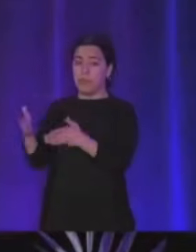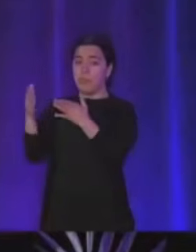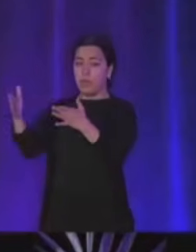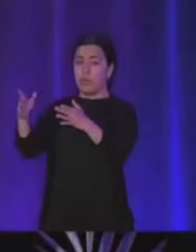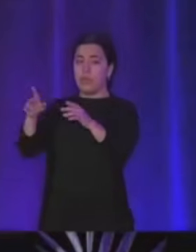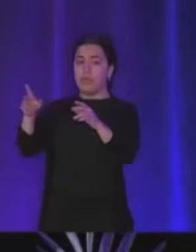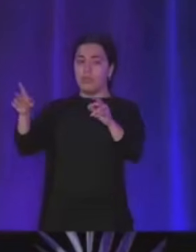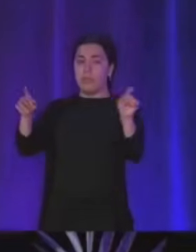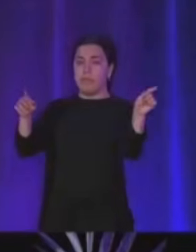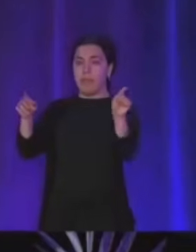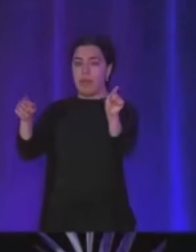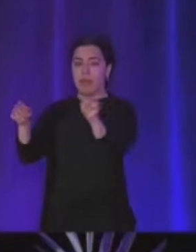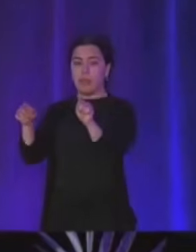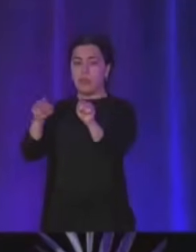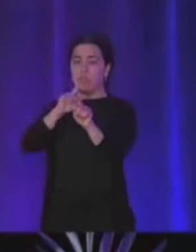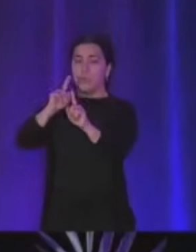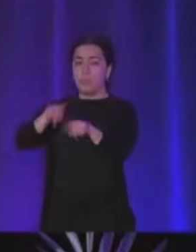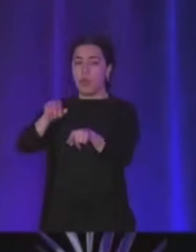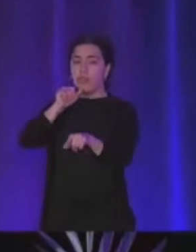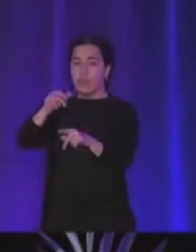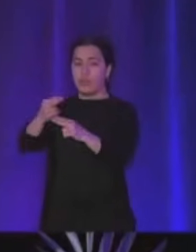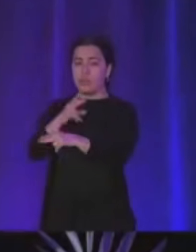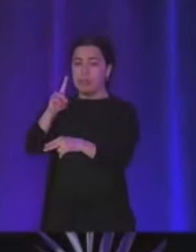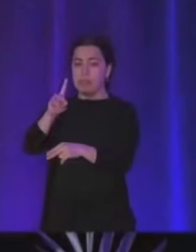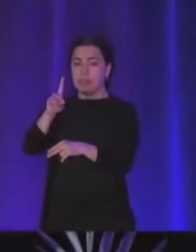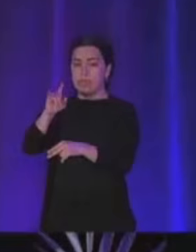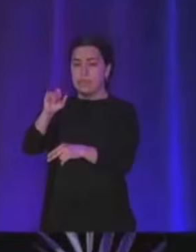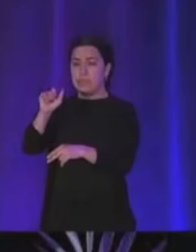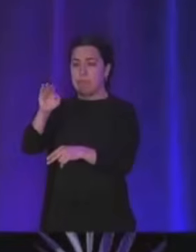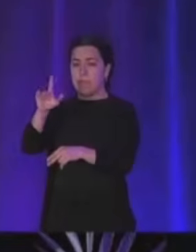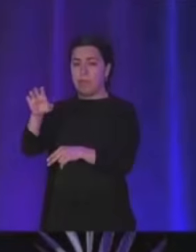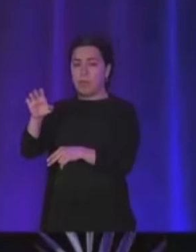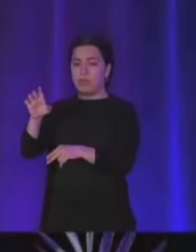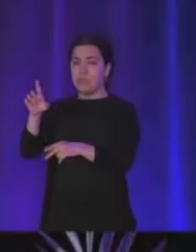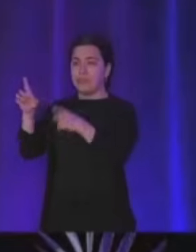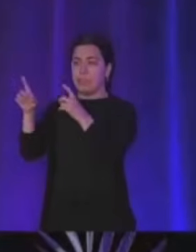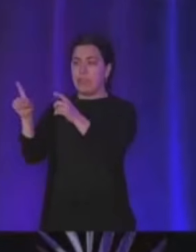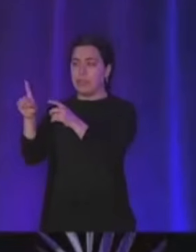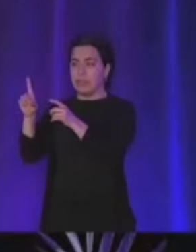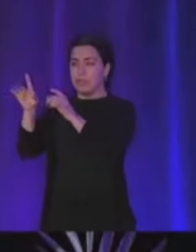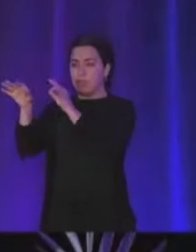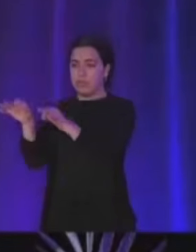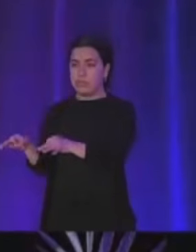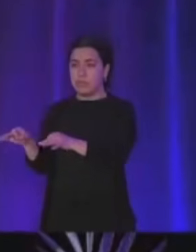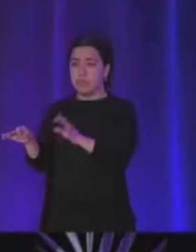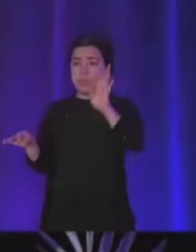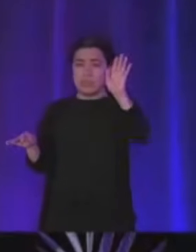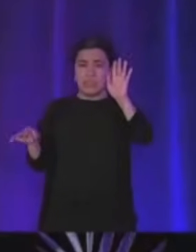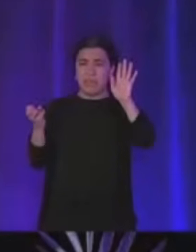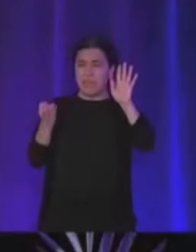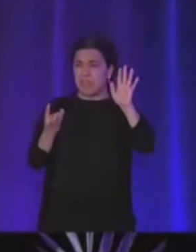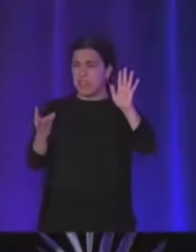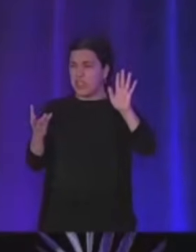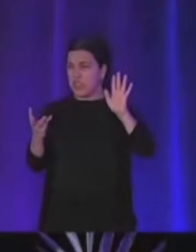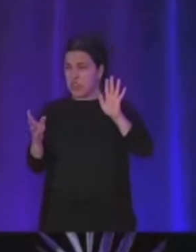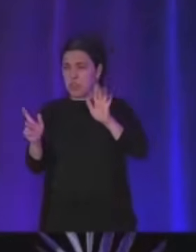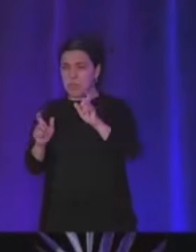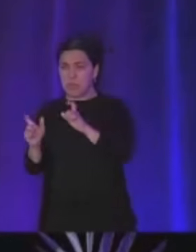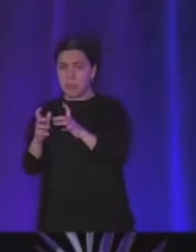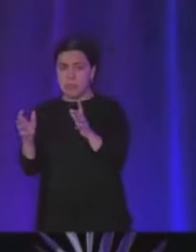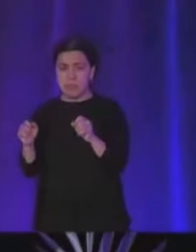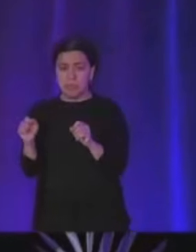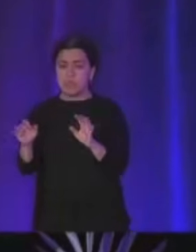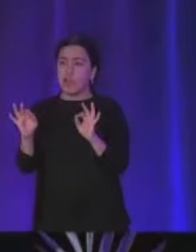directives. Who here knows what a disable directive in ESLint is? Awesome, like as few people as possible is my preference. A